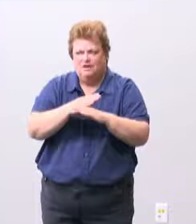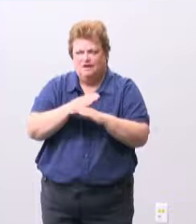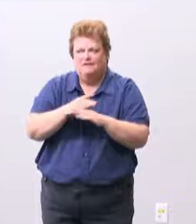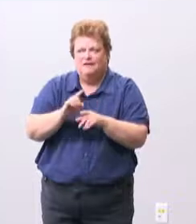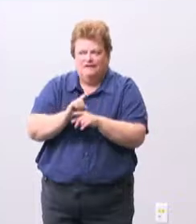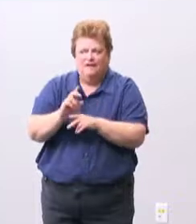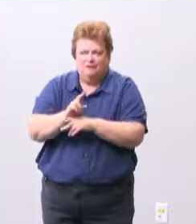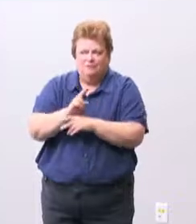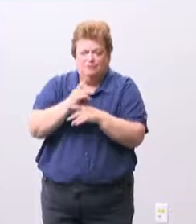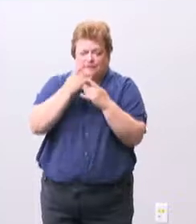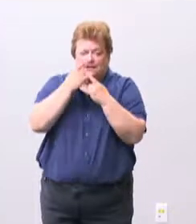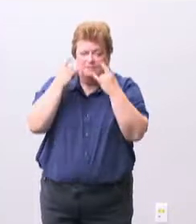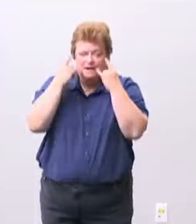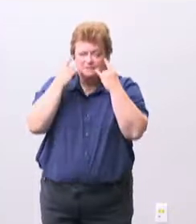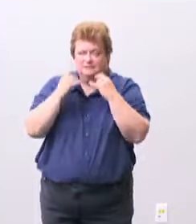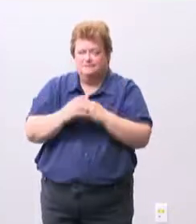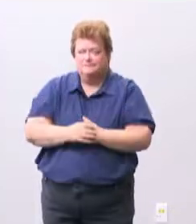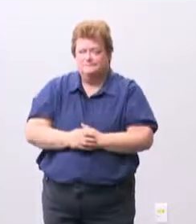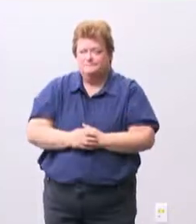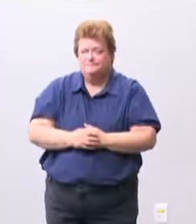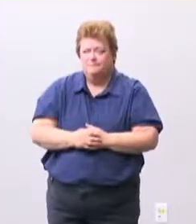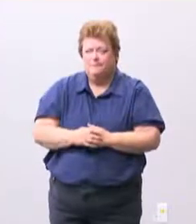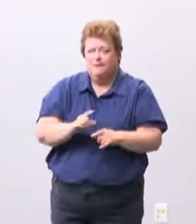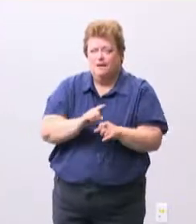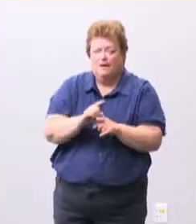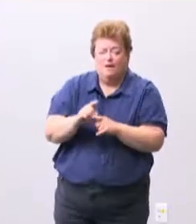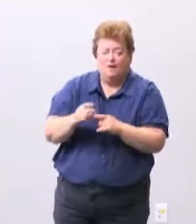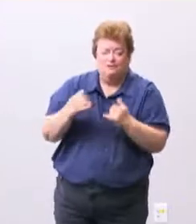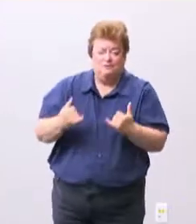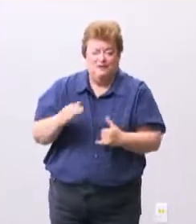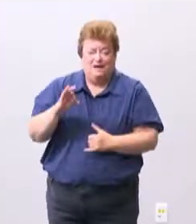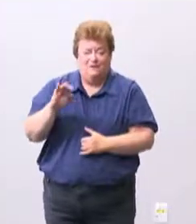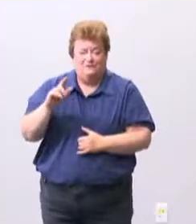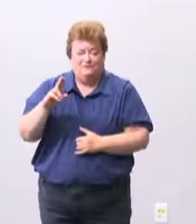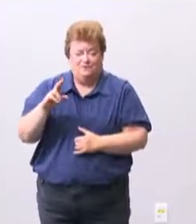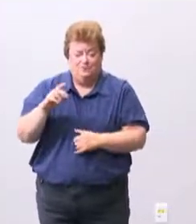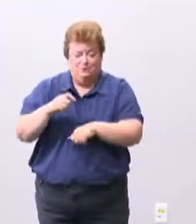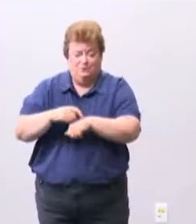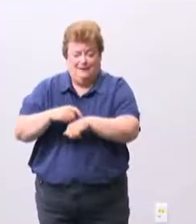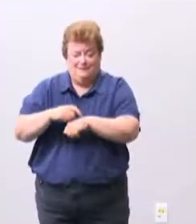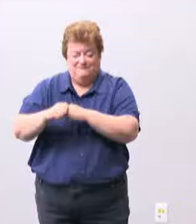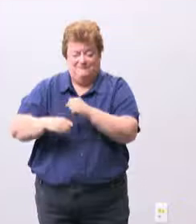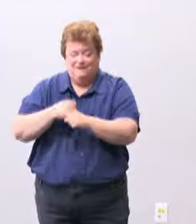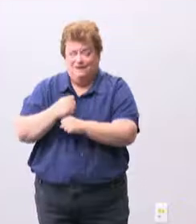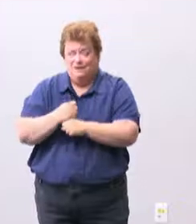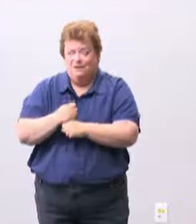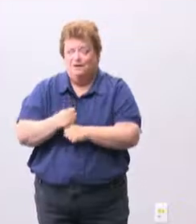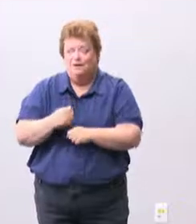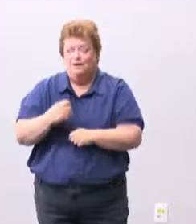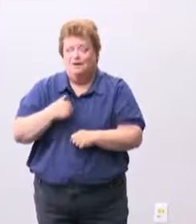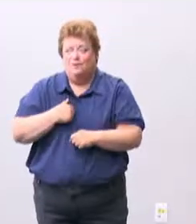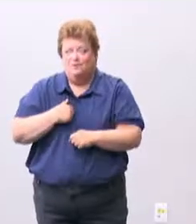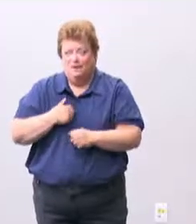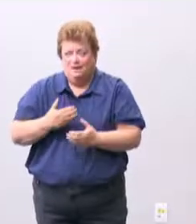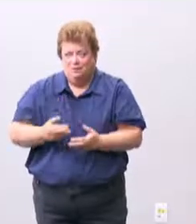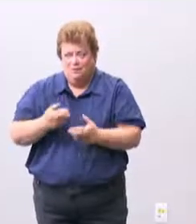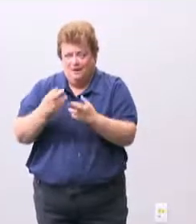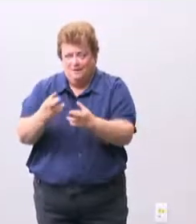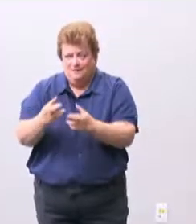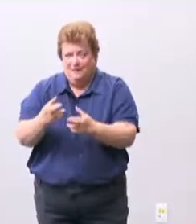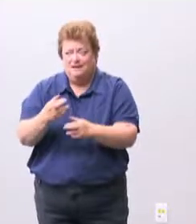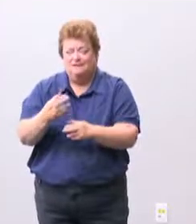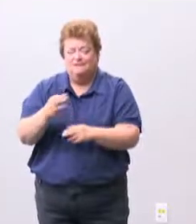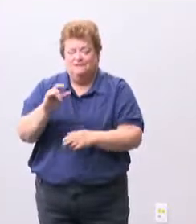wearing a mask. And it's also flu season. Flu vaccine is recommended for everyone 6 months and